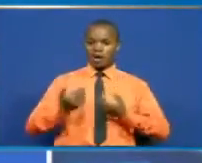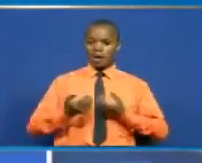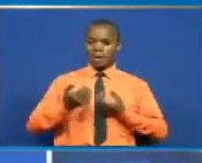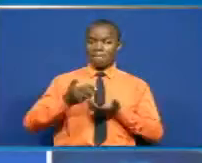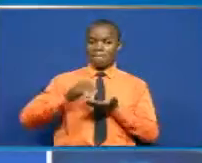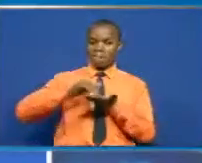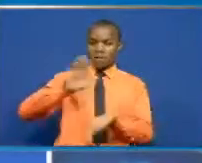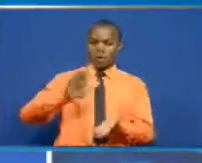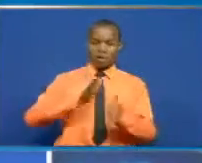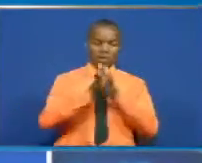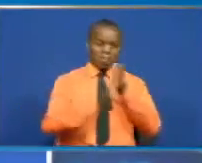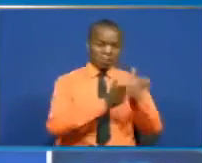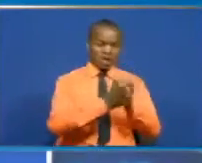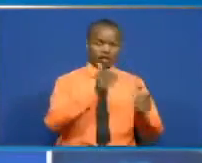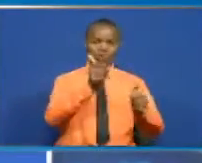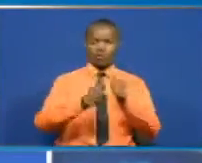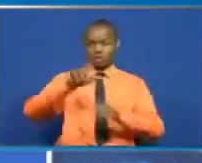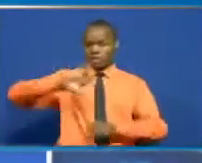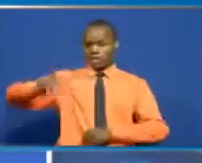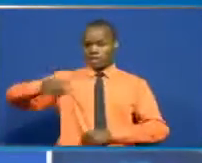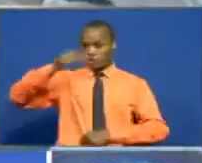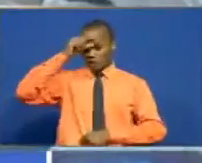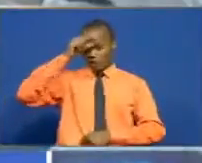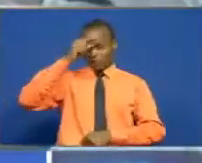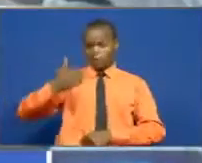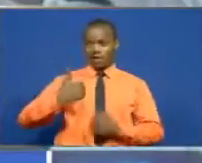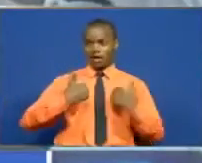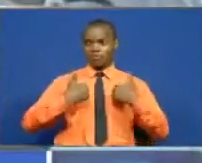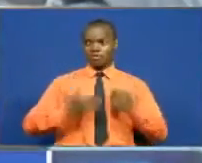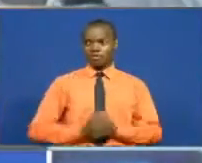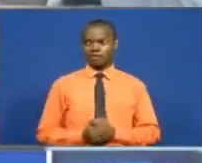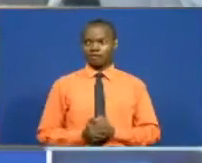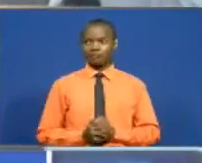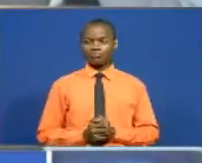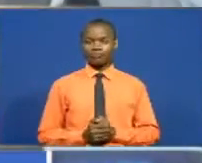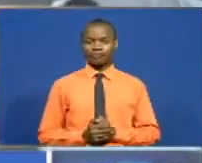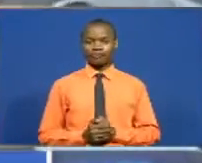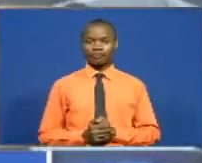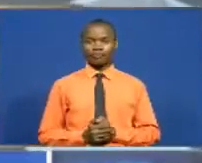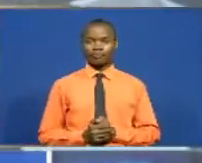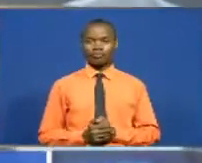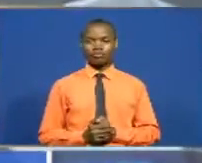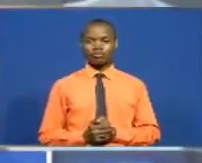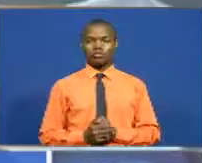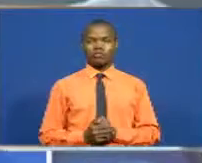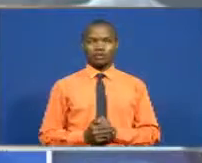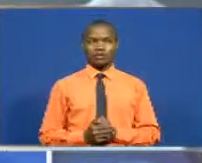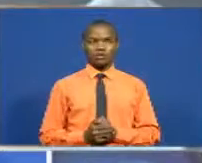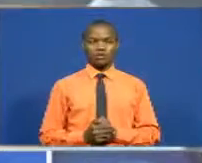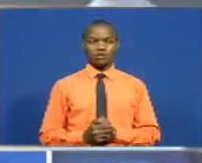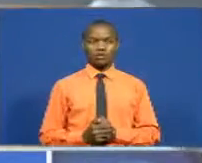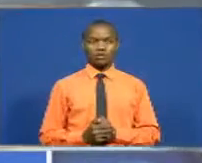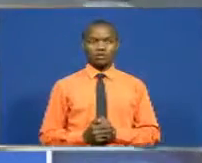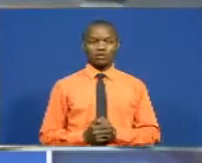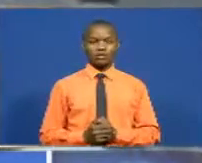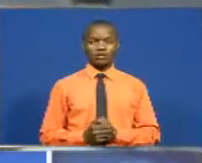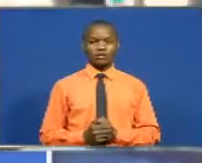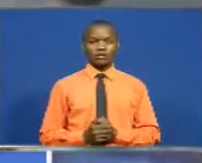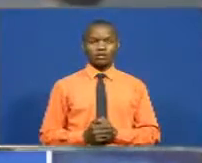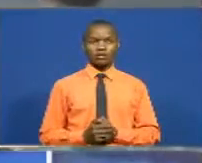the recovery plan by county governments. The Council of Governors presents to you County